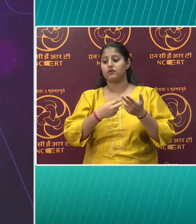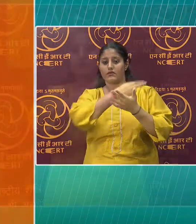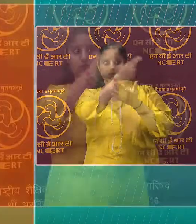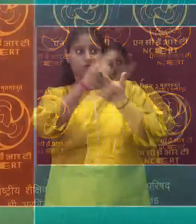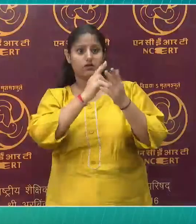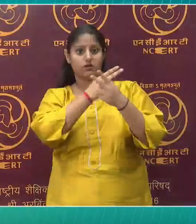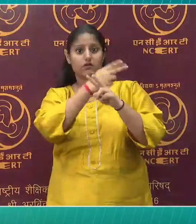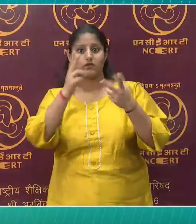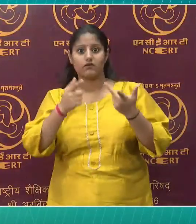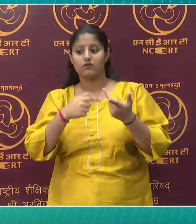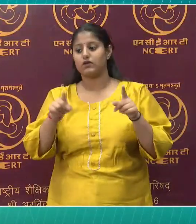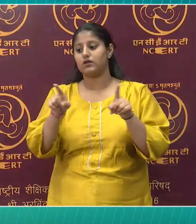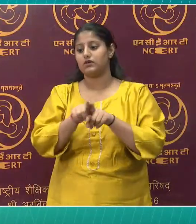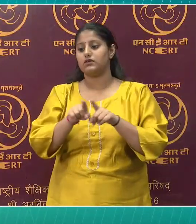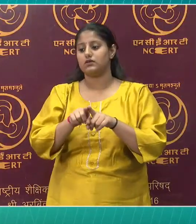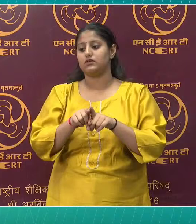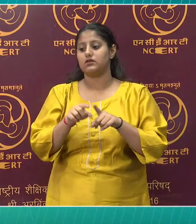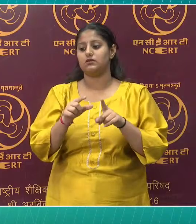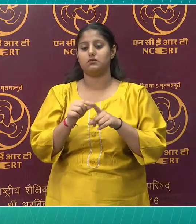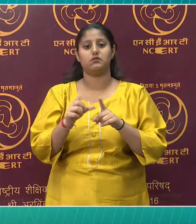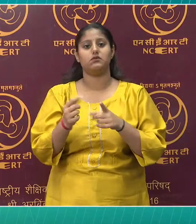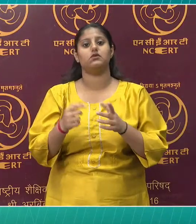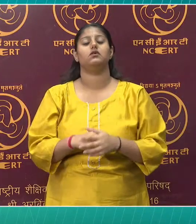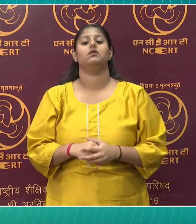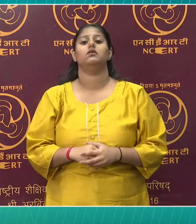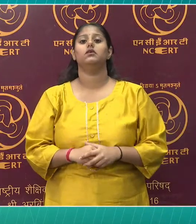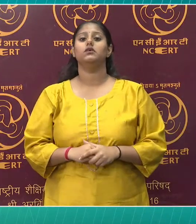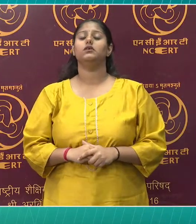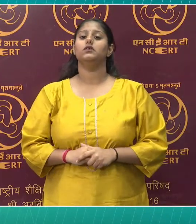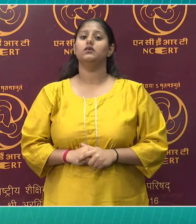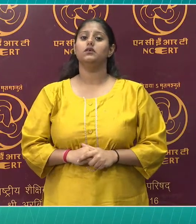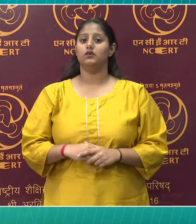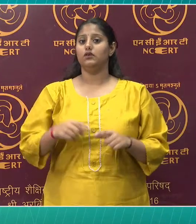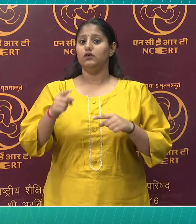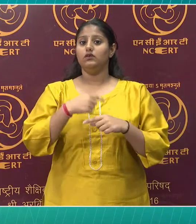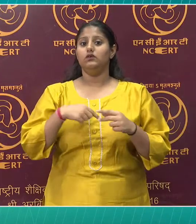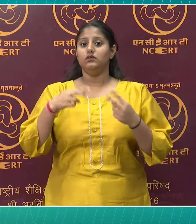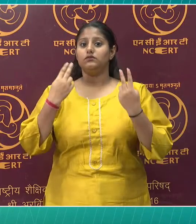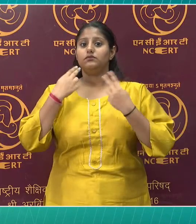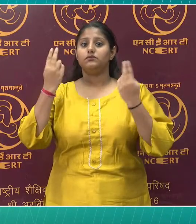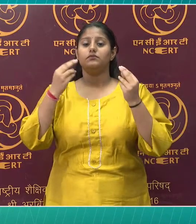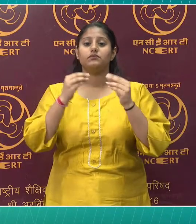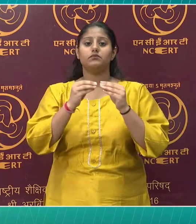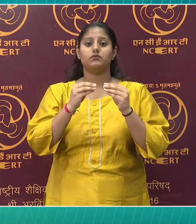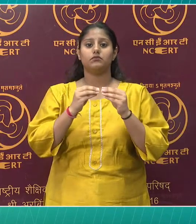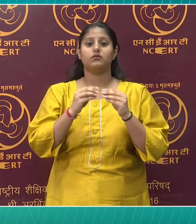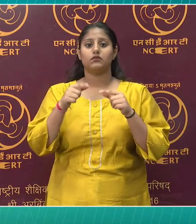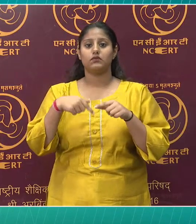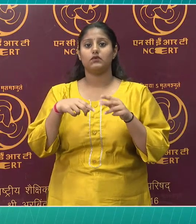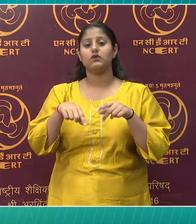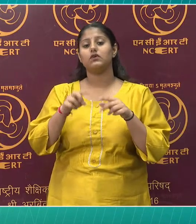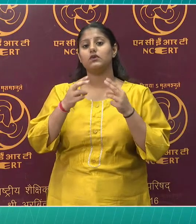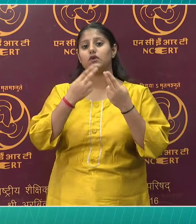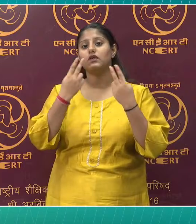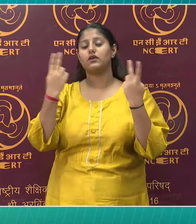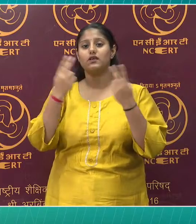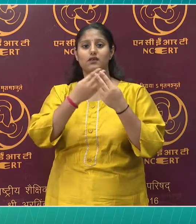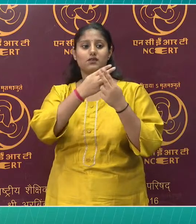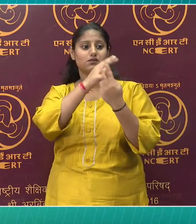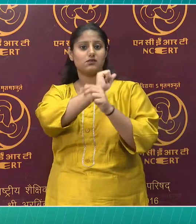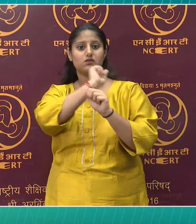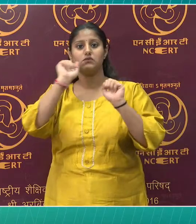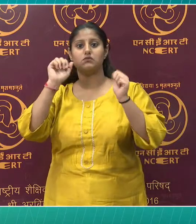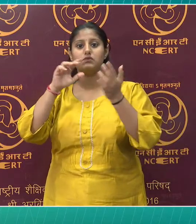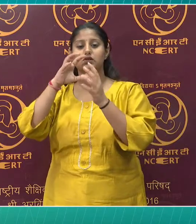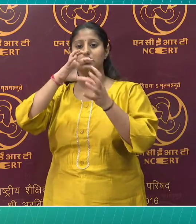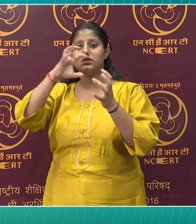make, and other, yes, yes, tribal art is very popular. We in Bhopal have a tribal museum, tribal museum. a I've very seen it. It's popular